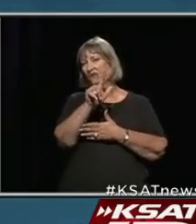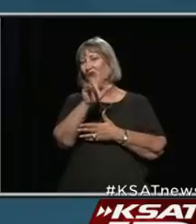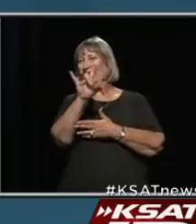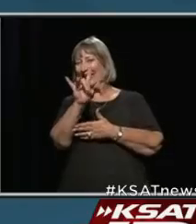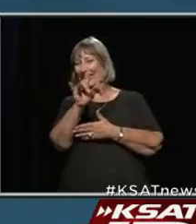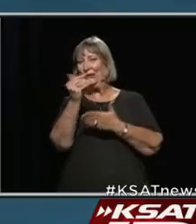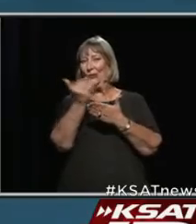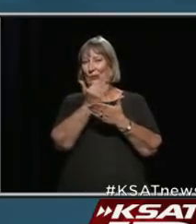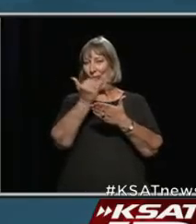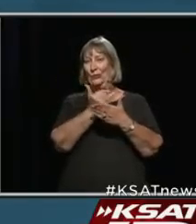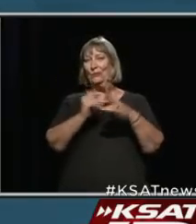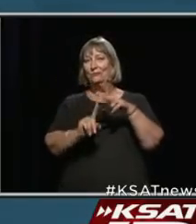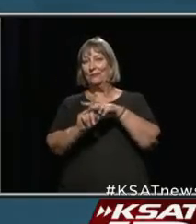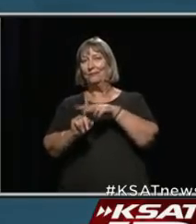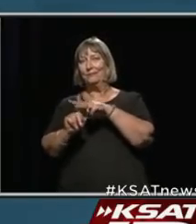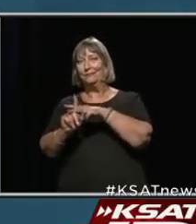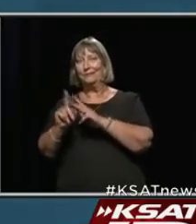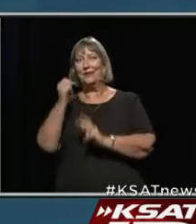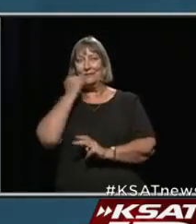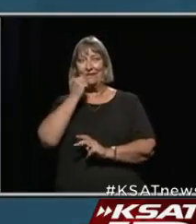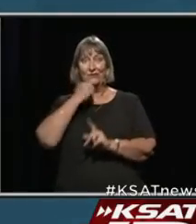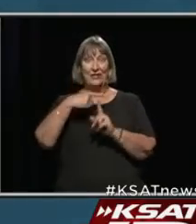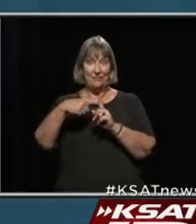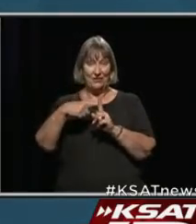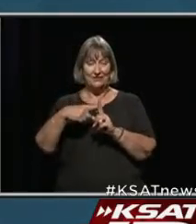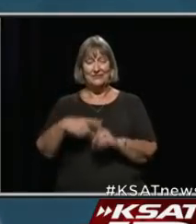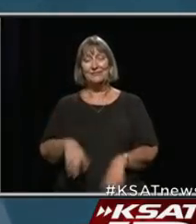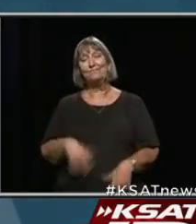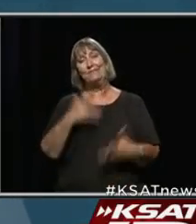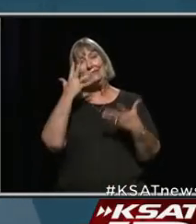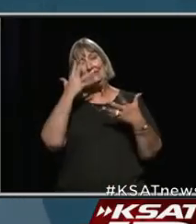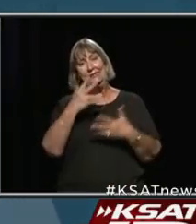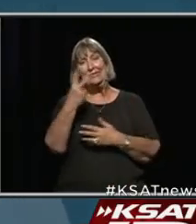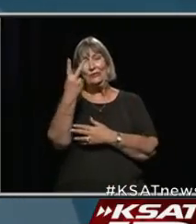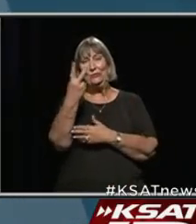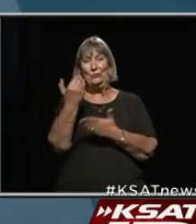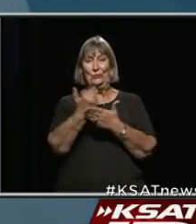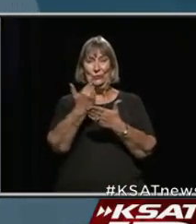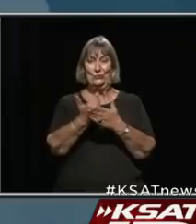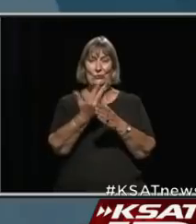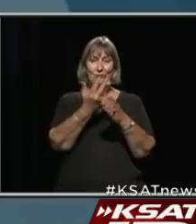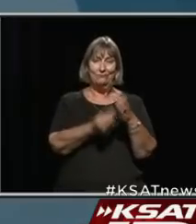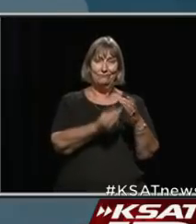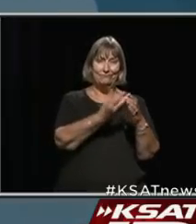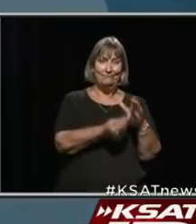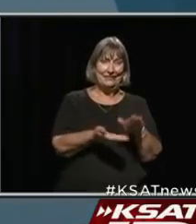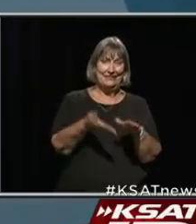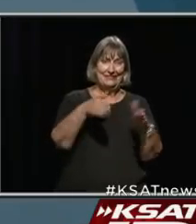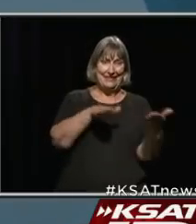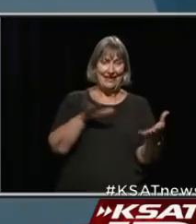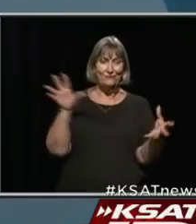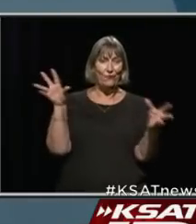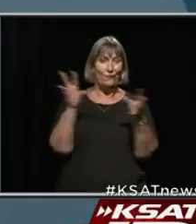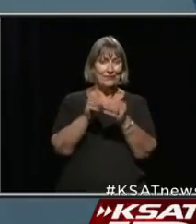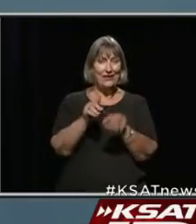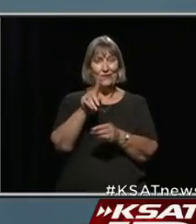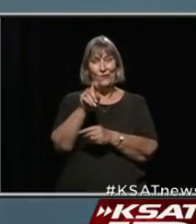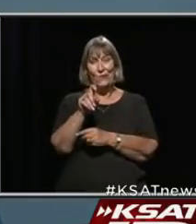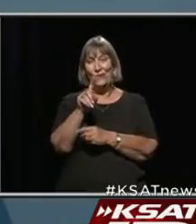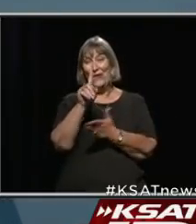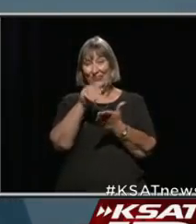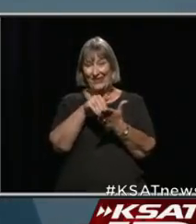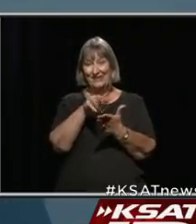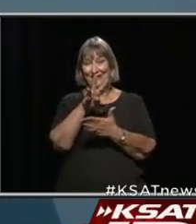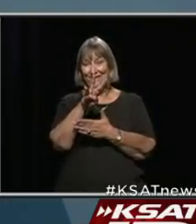per day. We have, unfortunately, 2 new deaths to report, which brings the total to 1,040. Our thoughts are